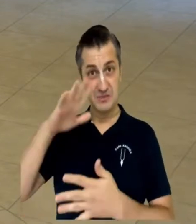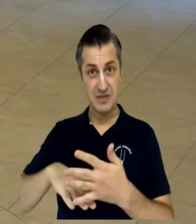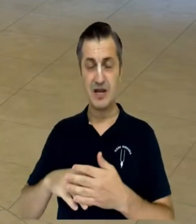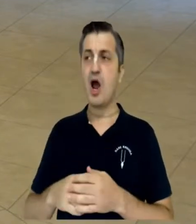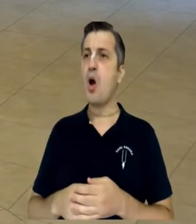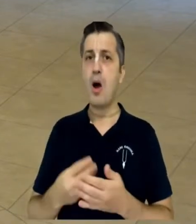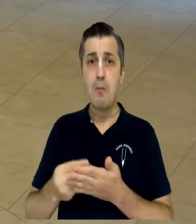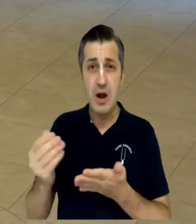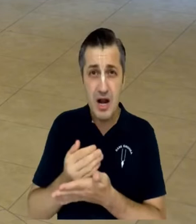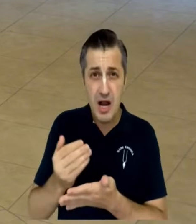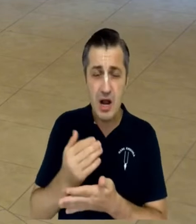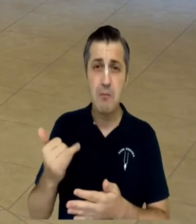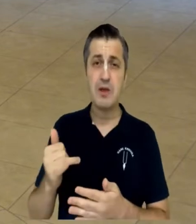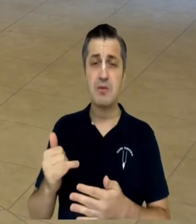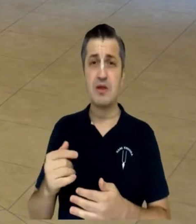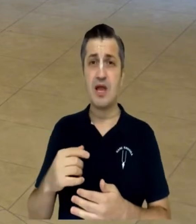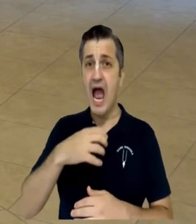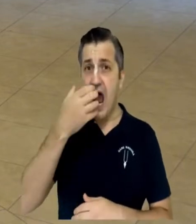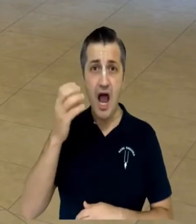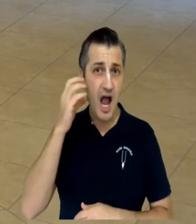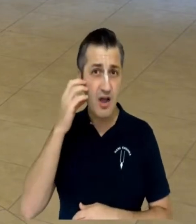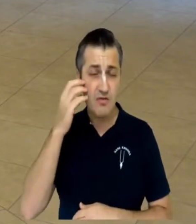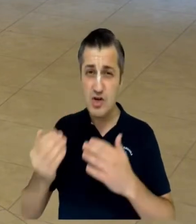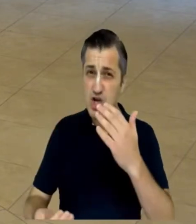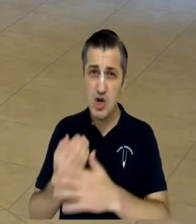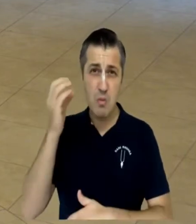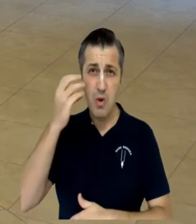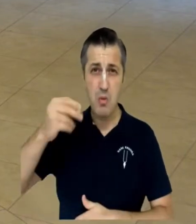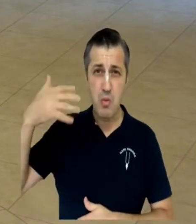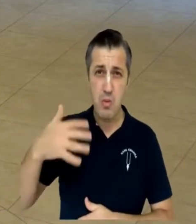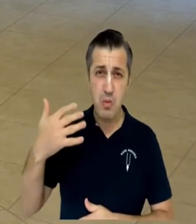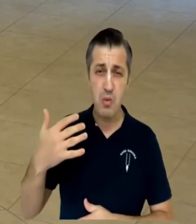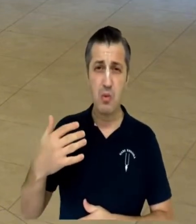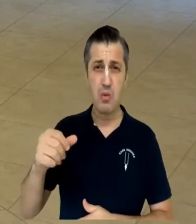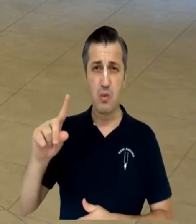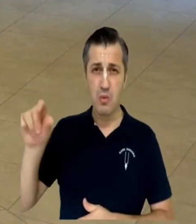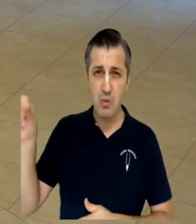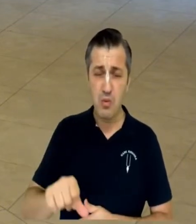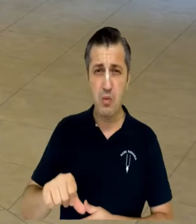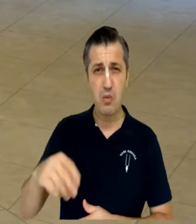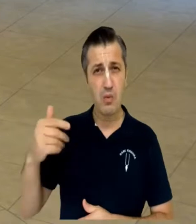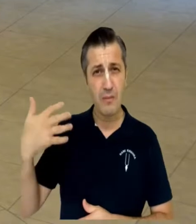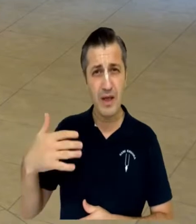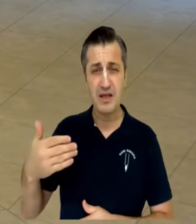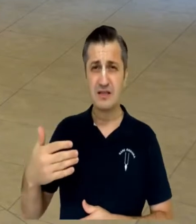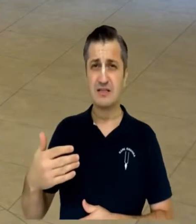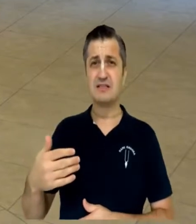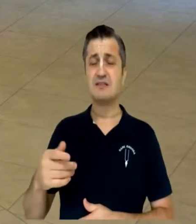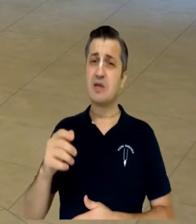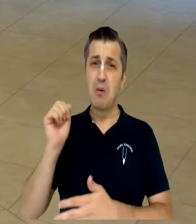new iPhone, brand new, costs a lot of money, new screen, very nice, and you get it. And then you're walking down the